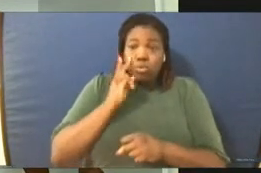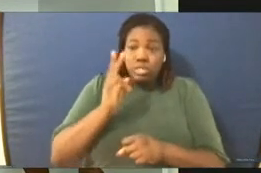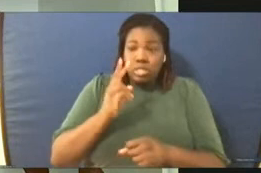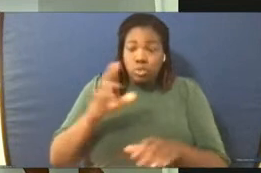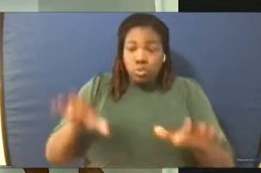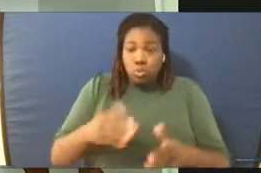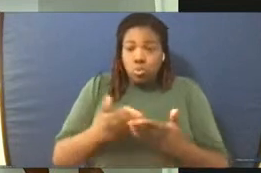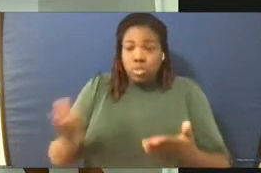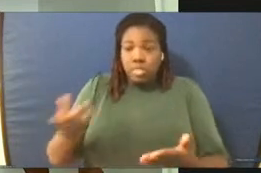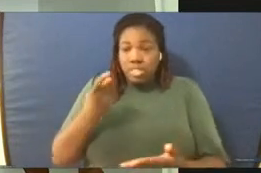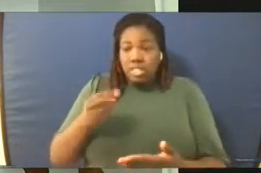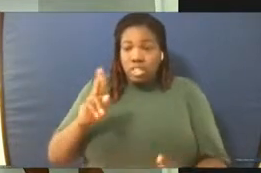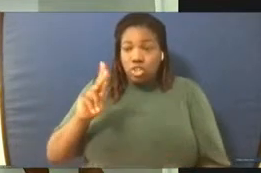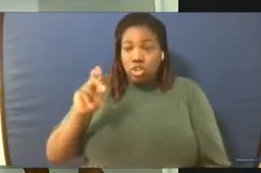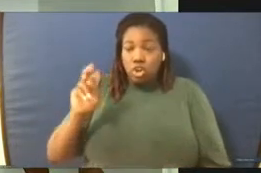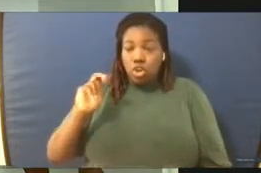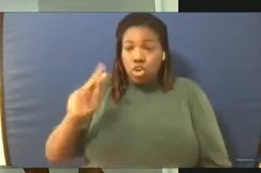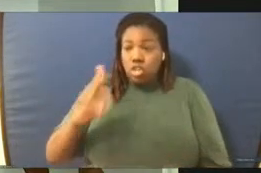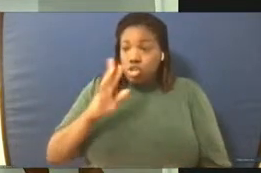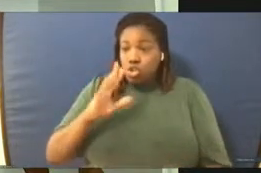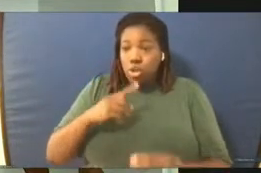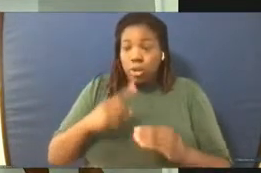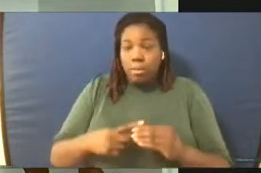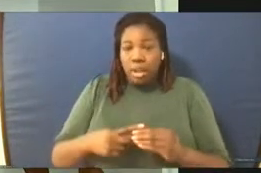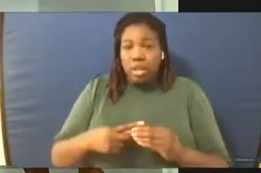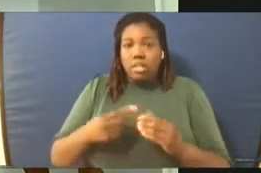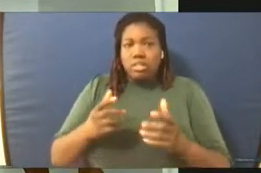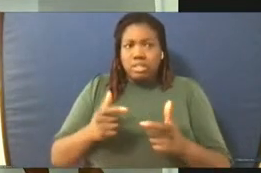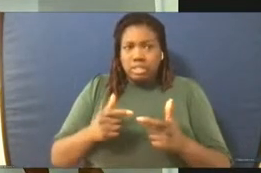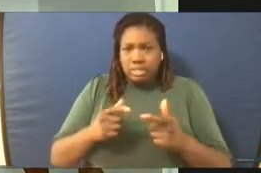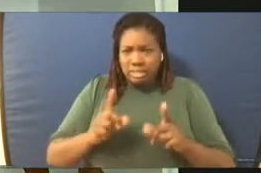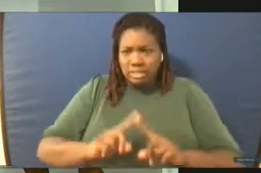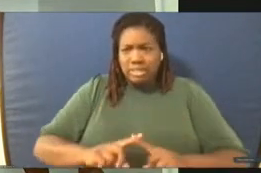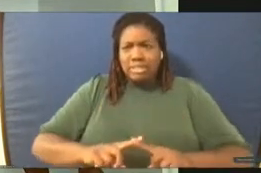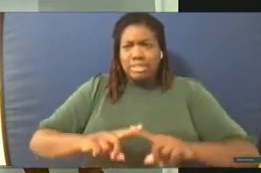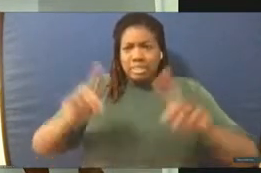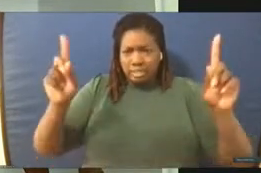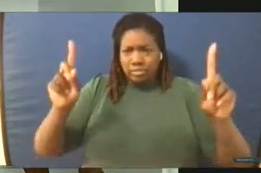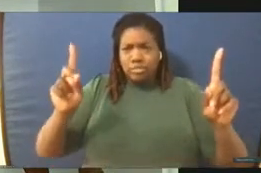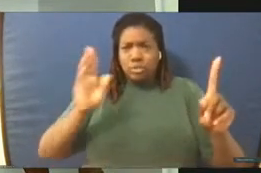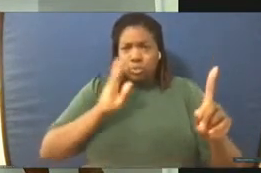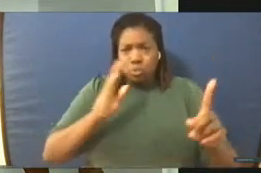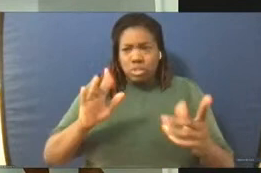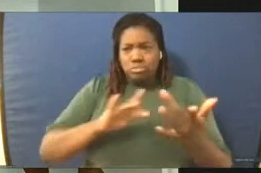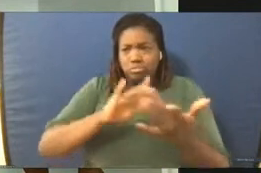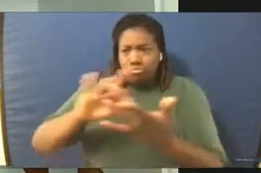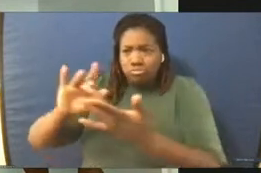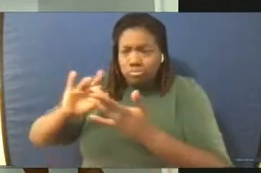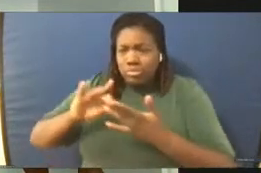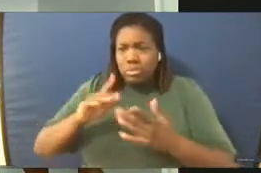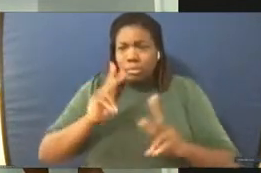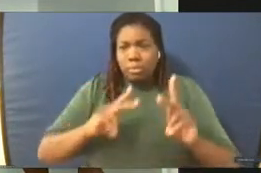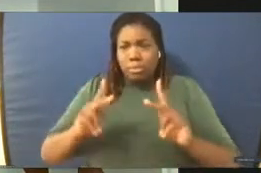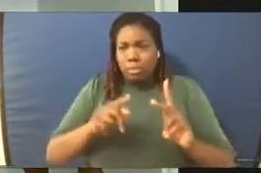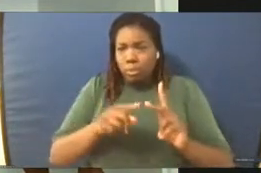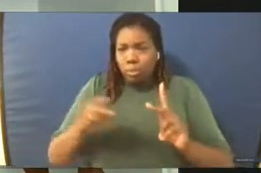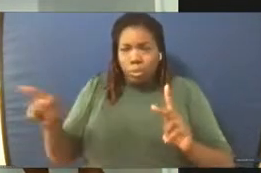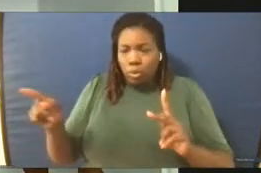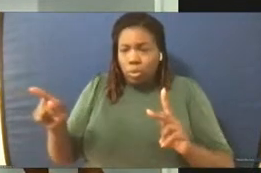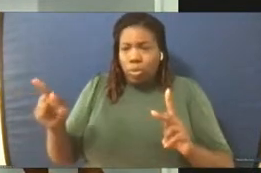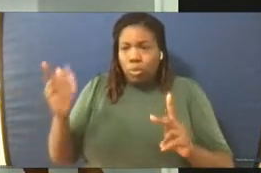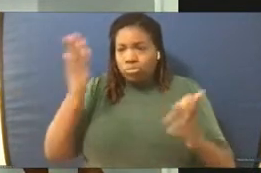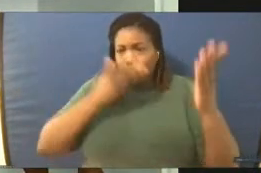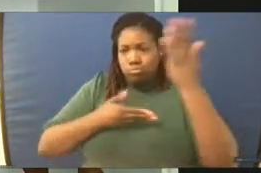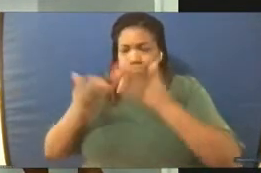Dr. Karnick was talking about, that it makes a huge difference in reaching people who are otherwise missed by our